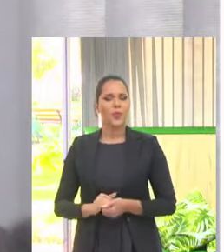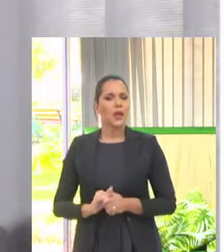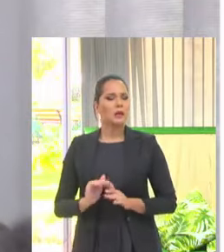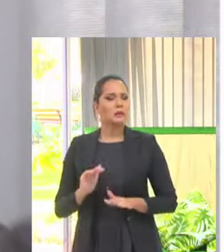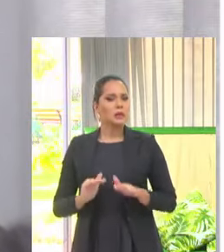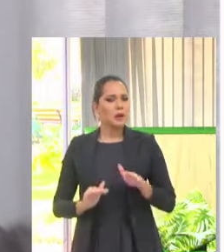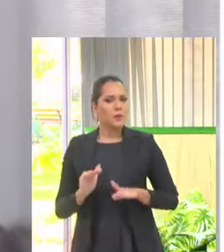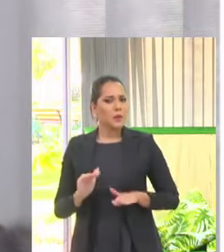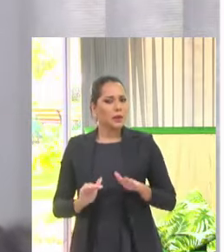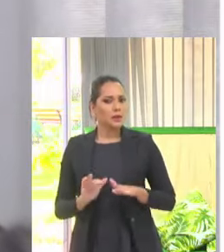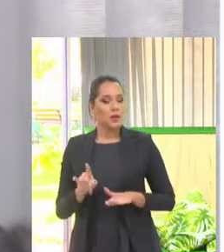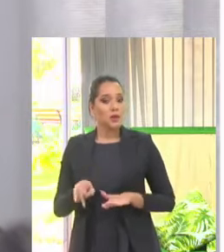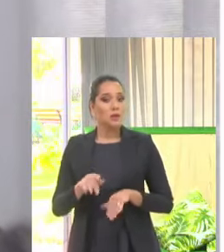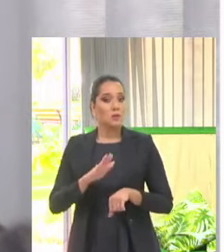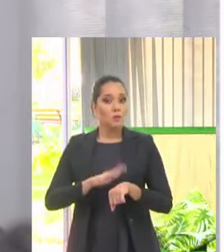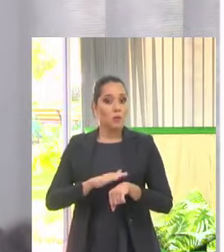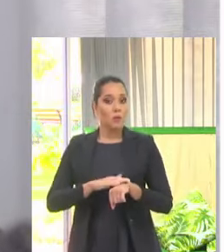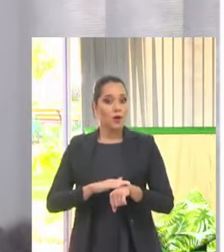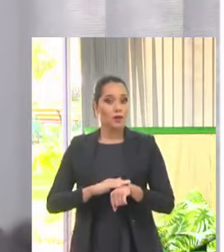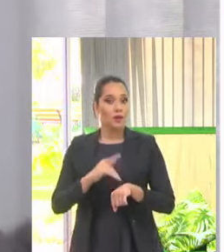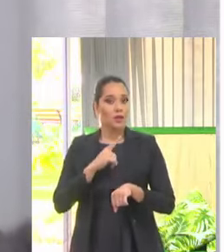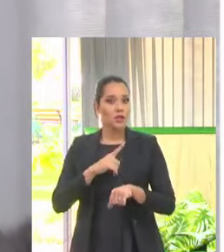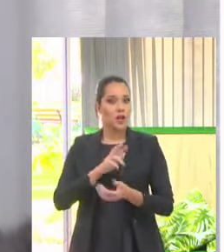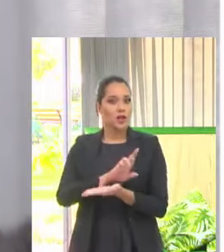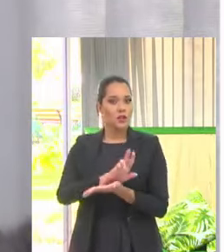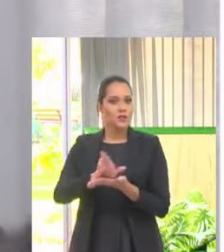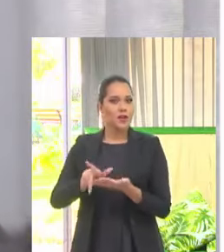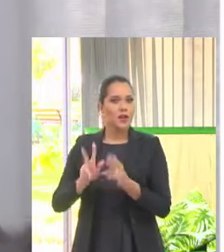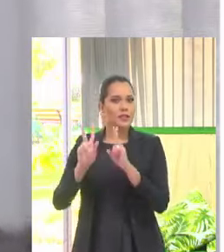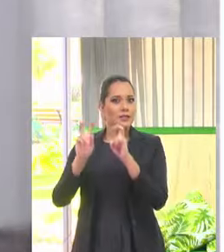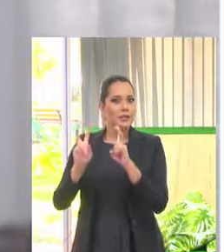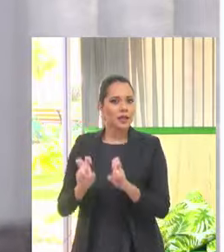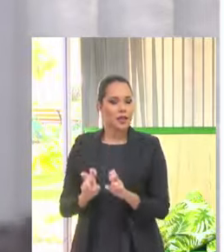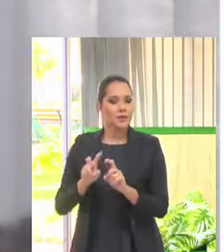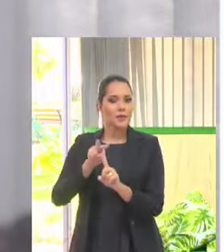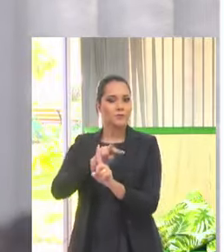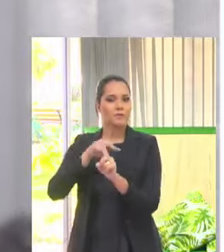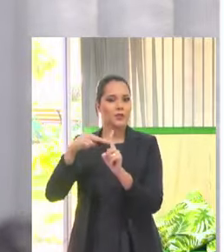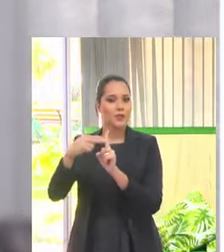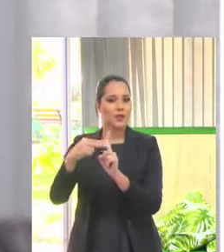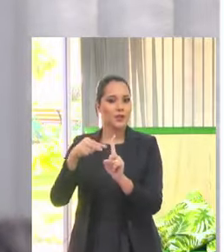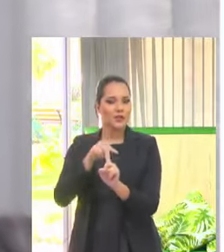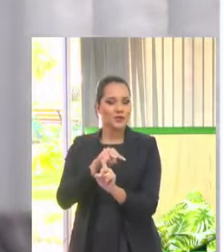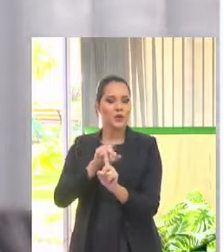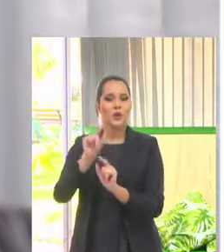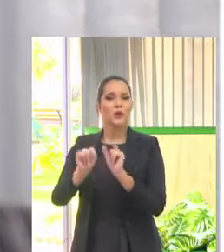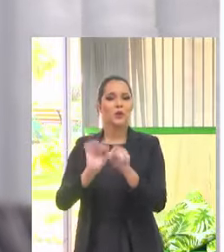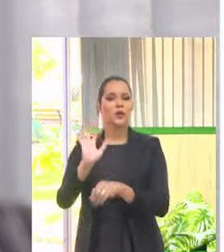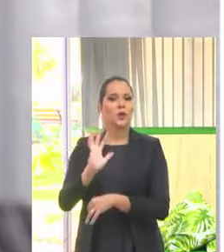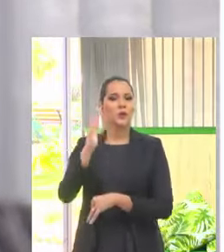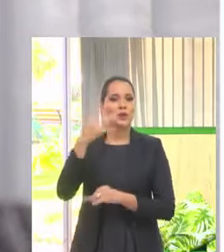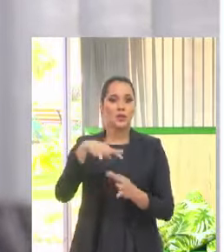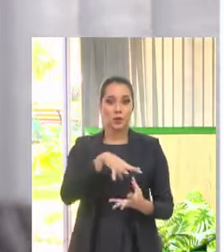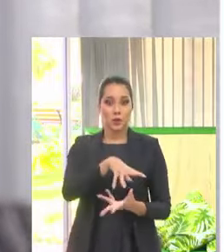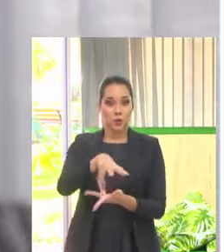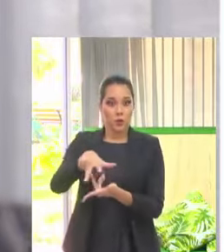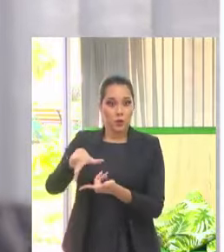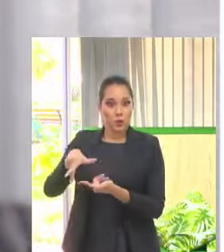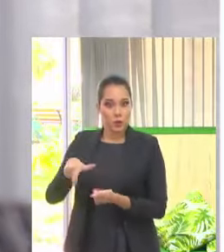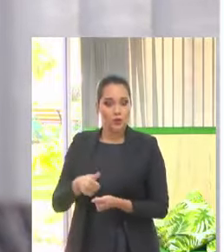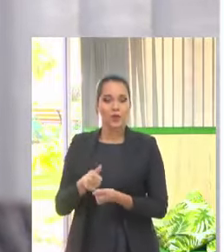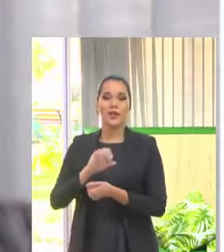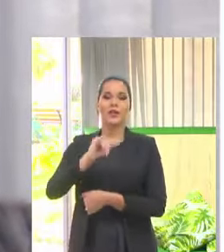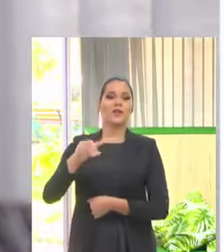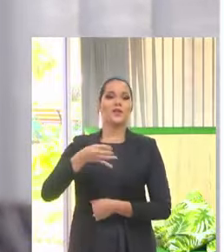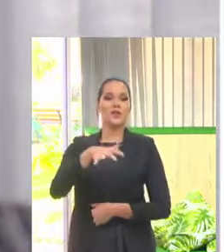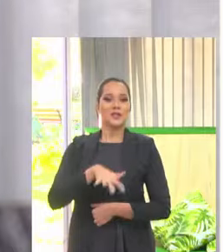in which we bring different approaches, visions, and perspectives of what's going on around the world on public sector innovation and what